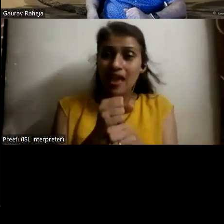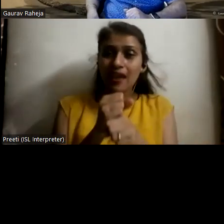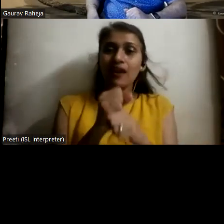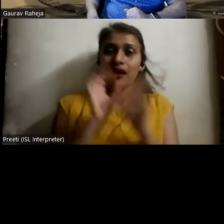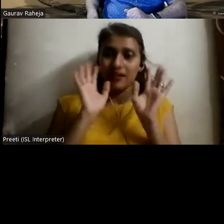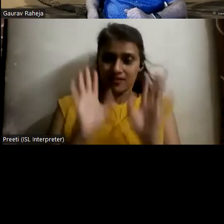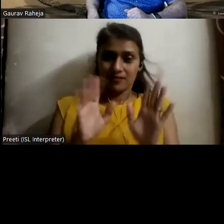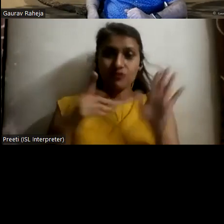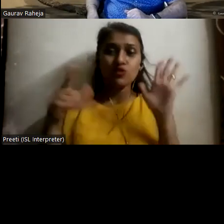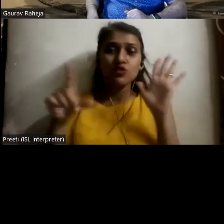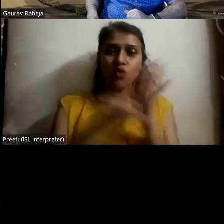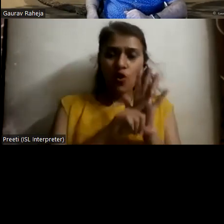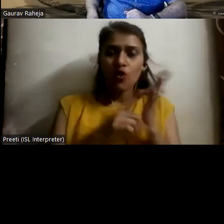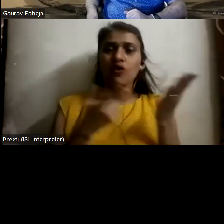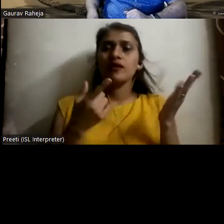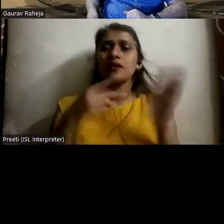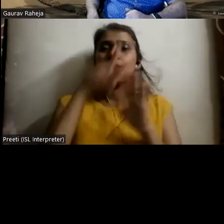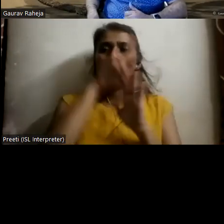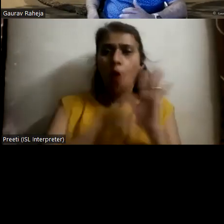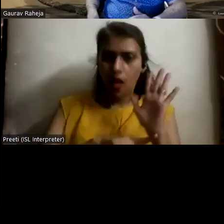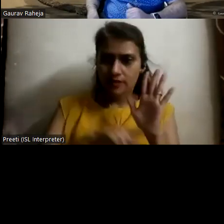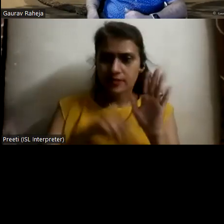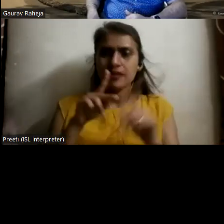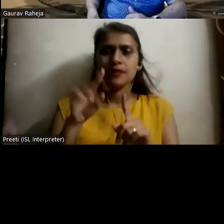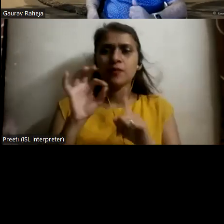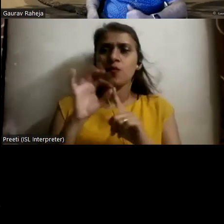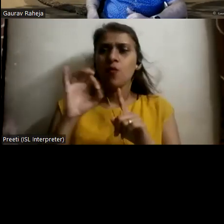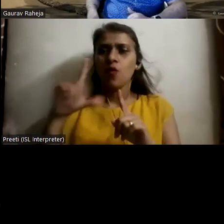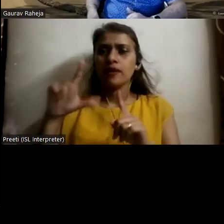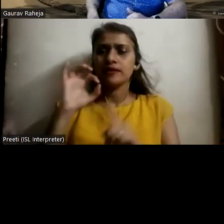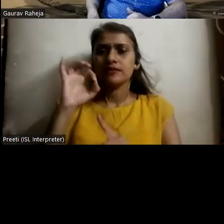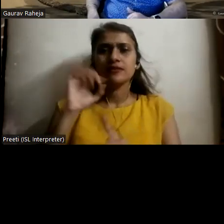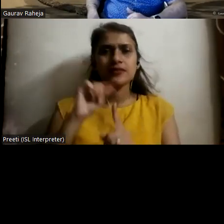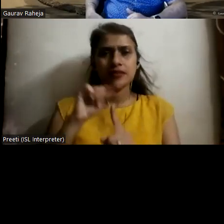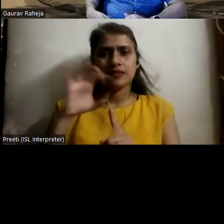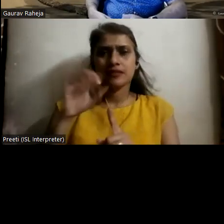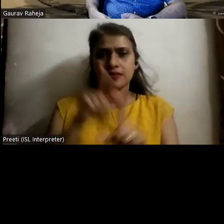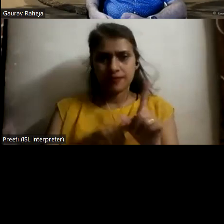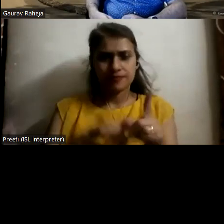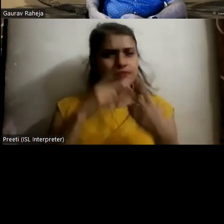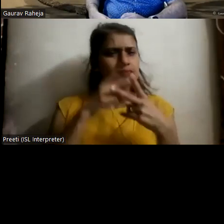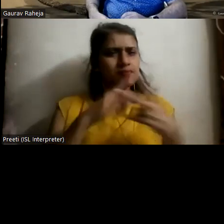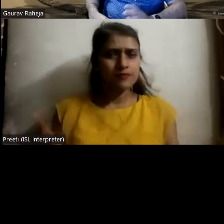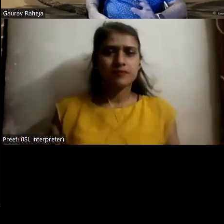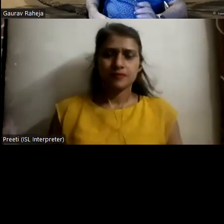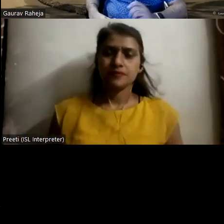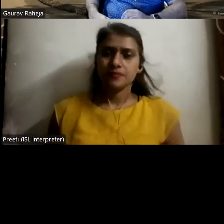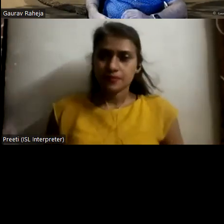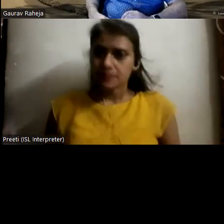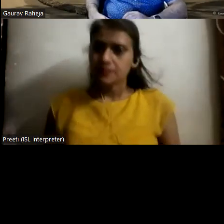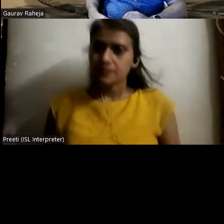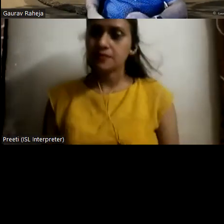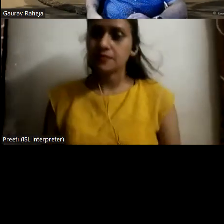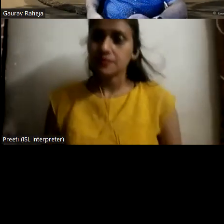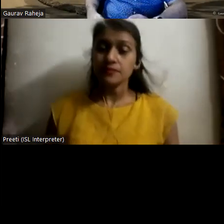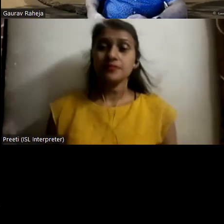small interview which Ronald Mace appeared in the US. A quick response